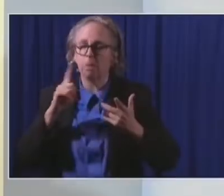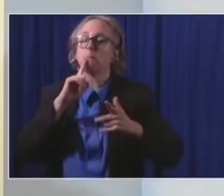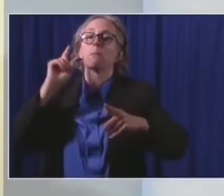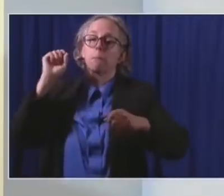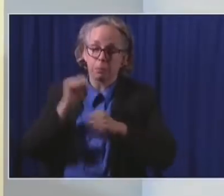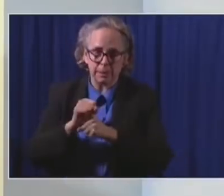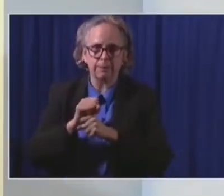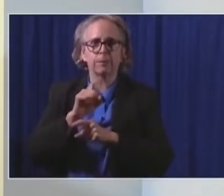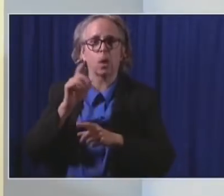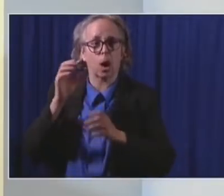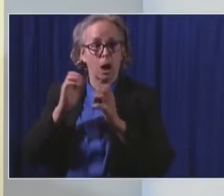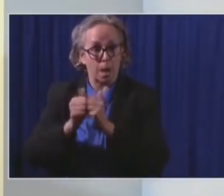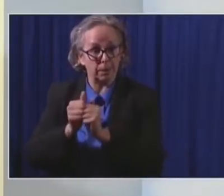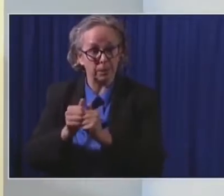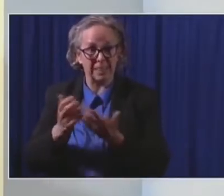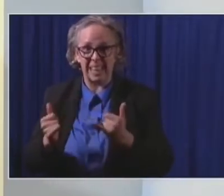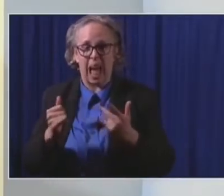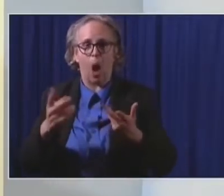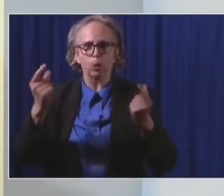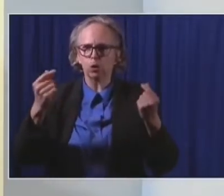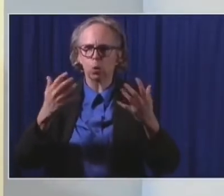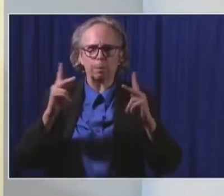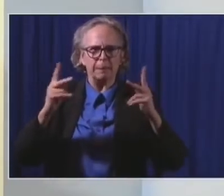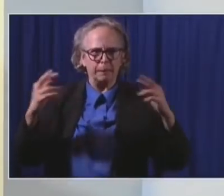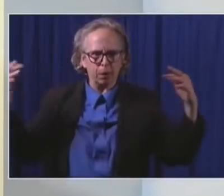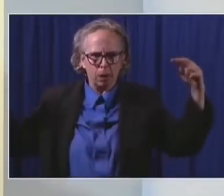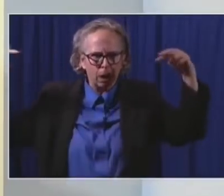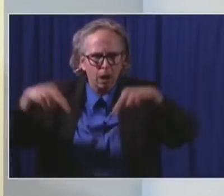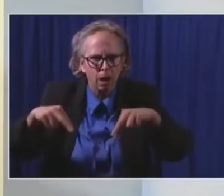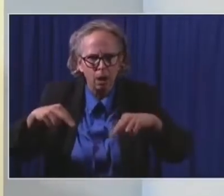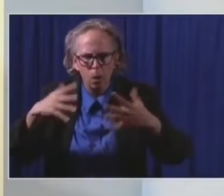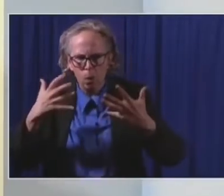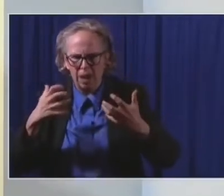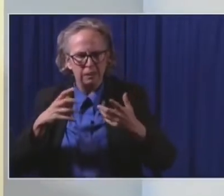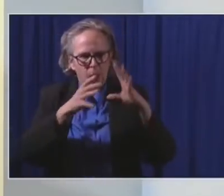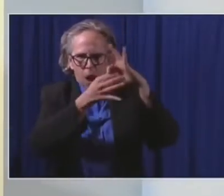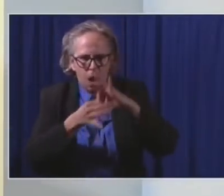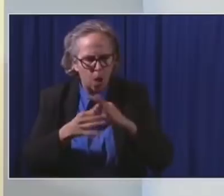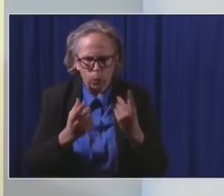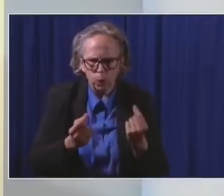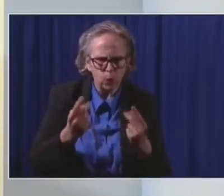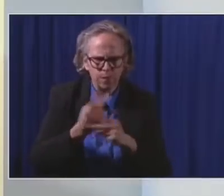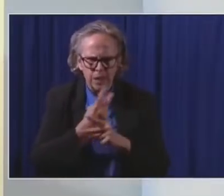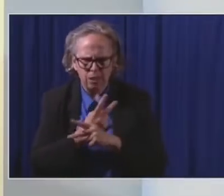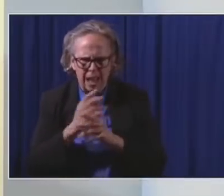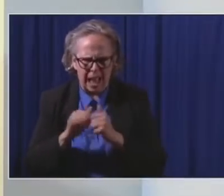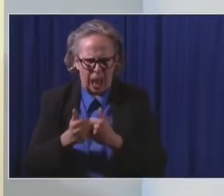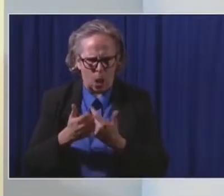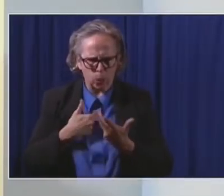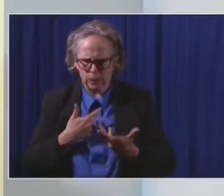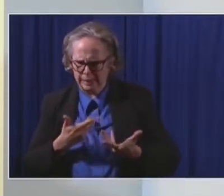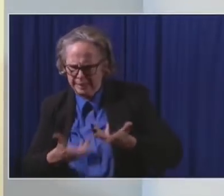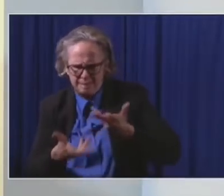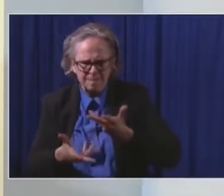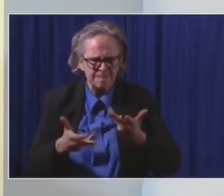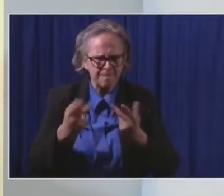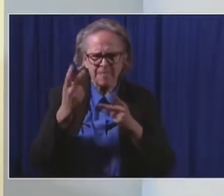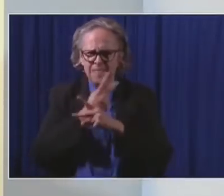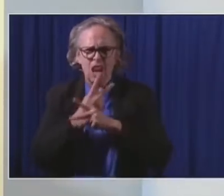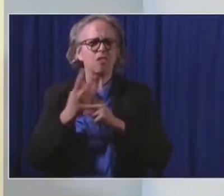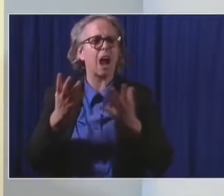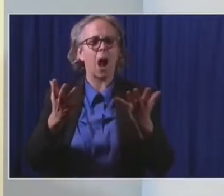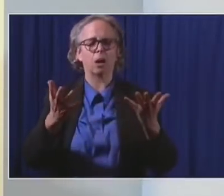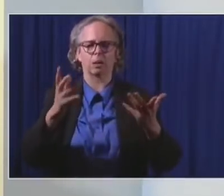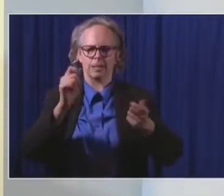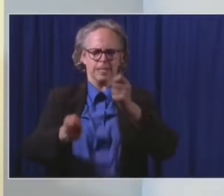and professional sports teams, to get this right as it relates to the actual competition and the potential for spectators.